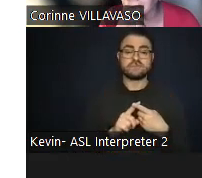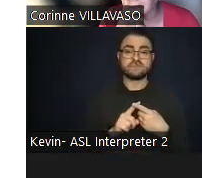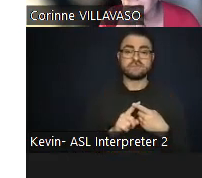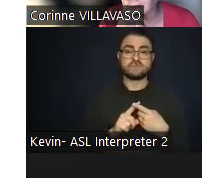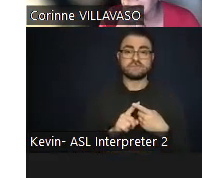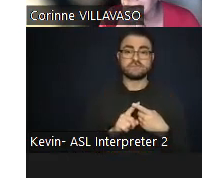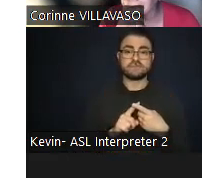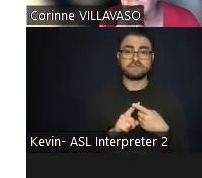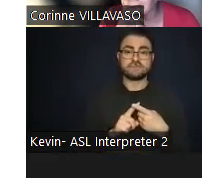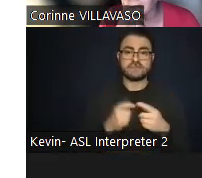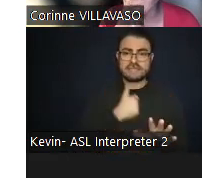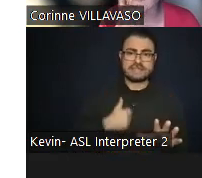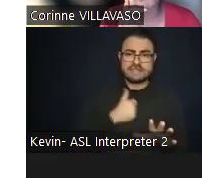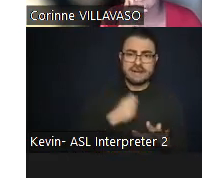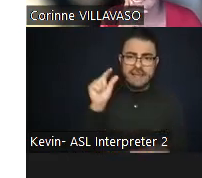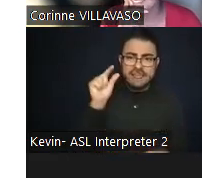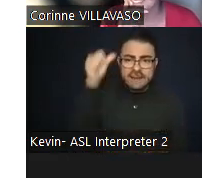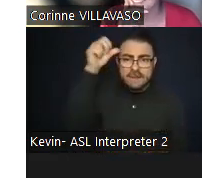there's a little man on my head.